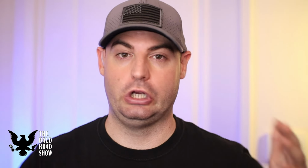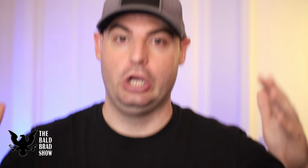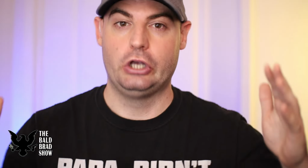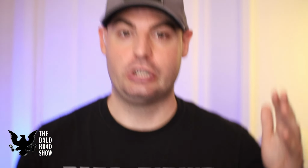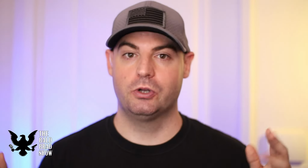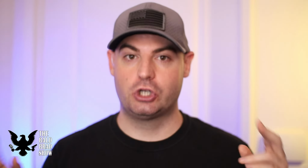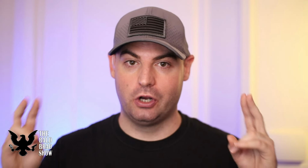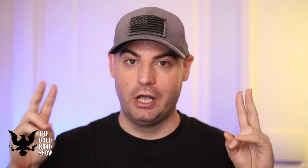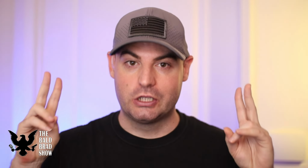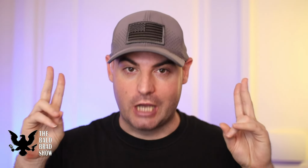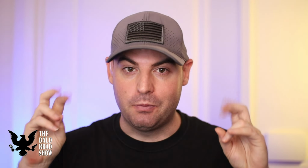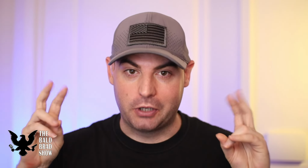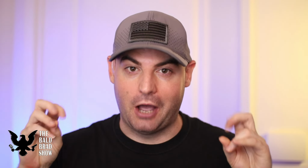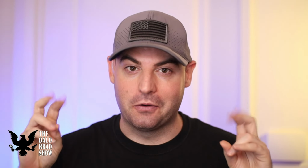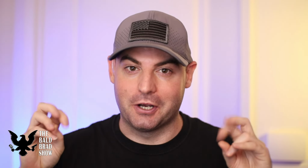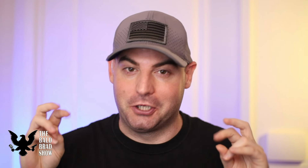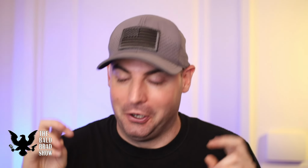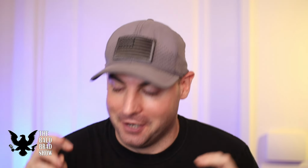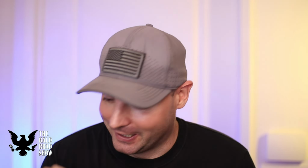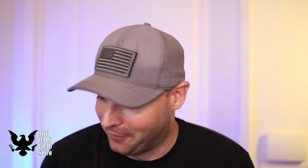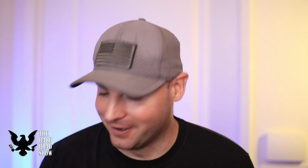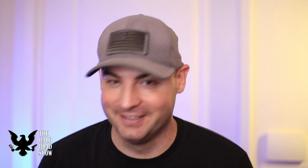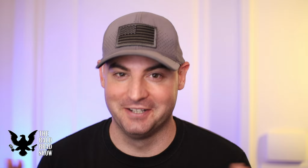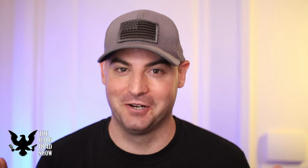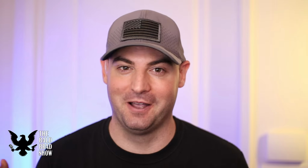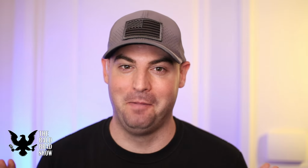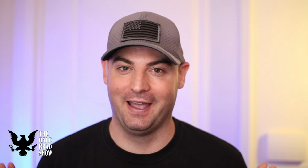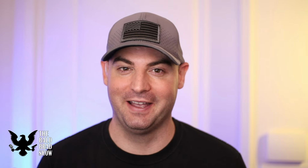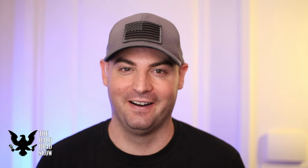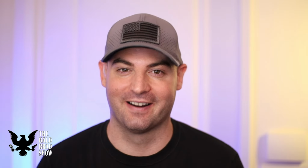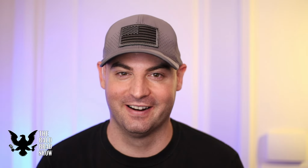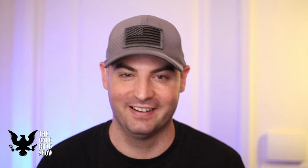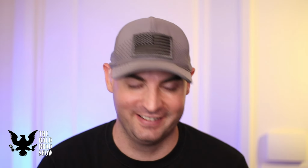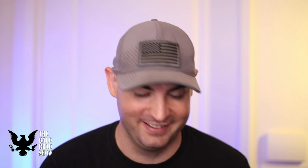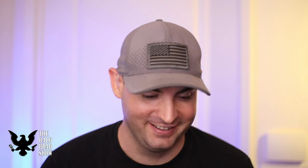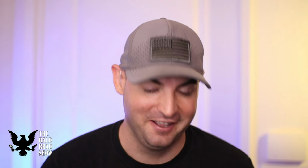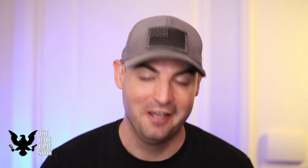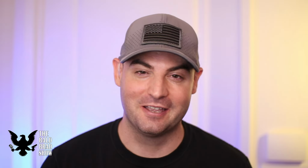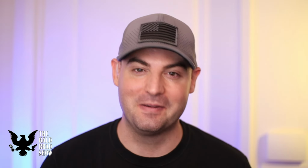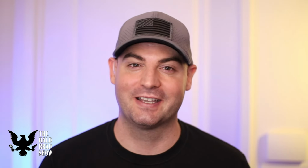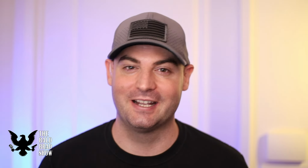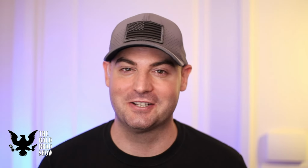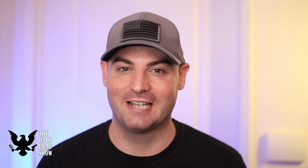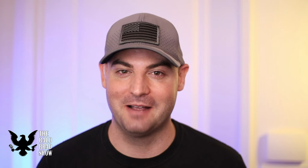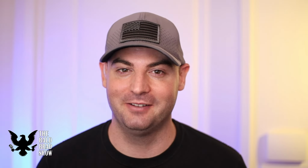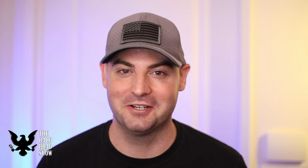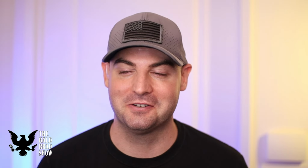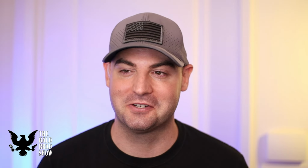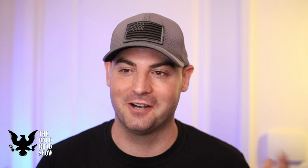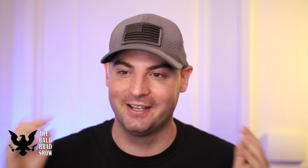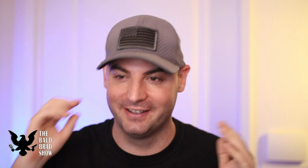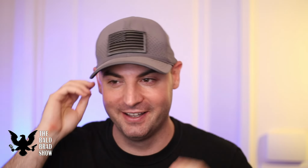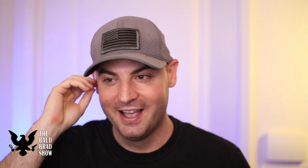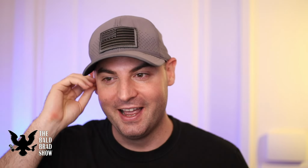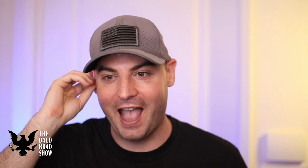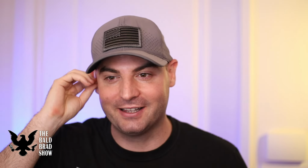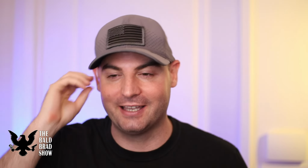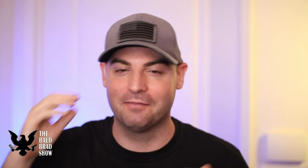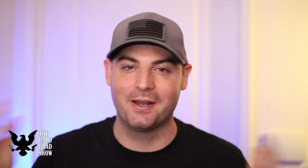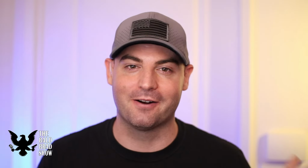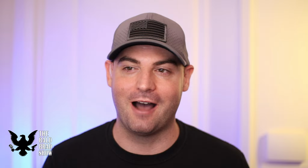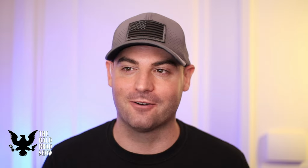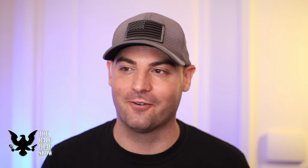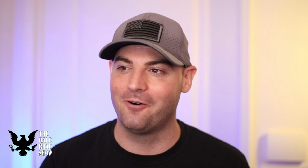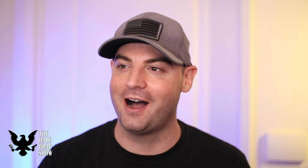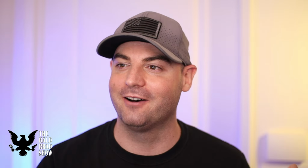around. See what your table counter issue is, according to Joy Behar. You mean the kitchen table issues, Joy? Act like